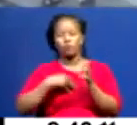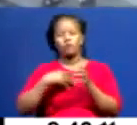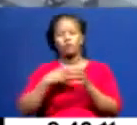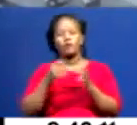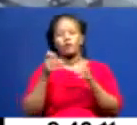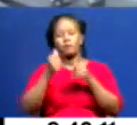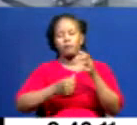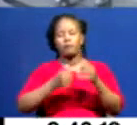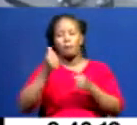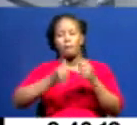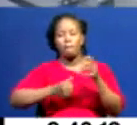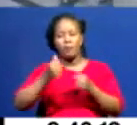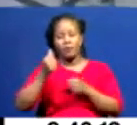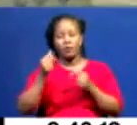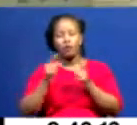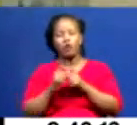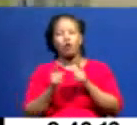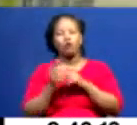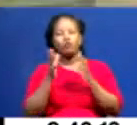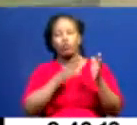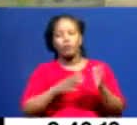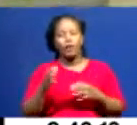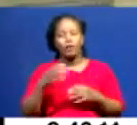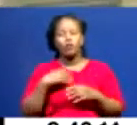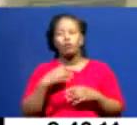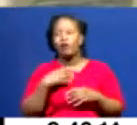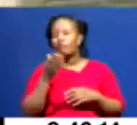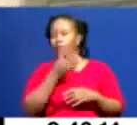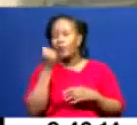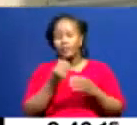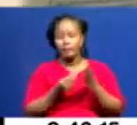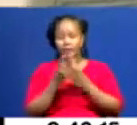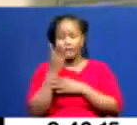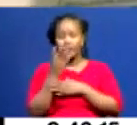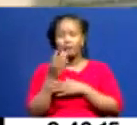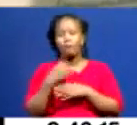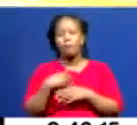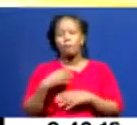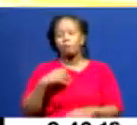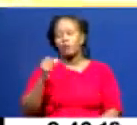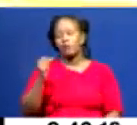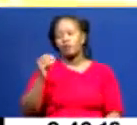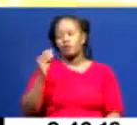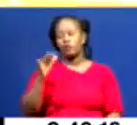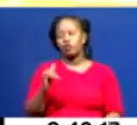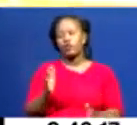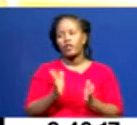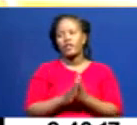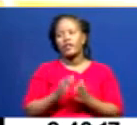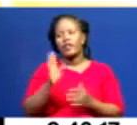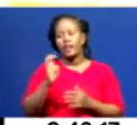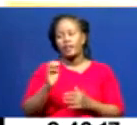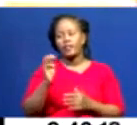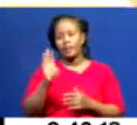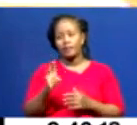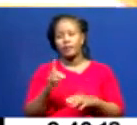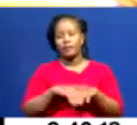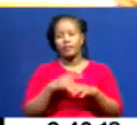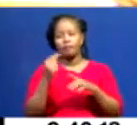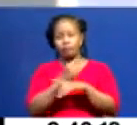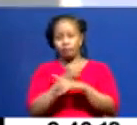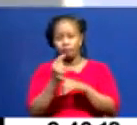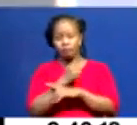company is pioneering the plant-based dairy products market with the almond and soy milk variants as it trains its eyes on a